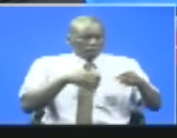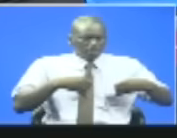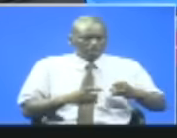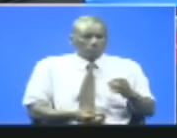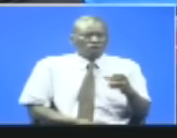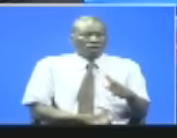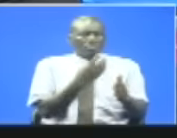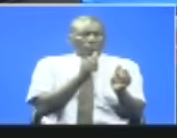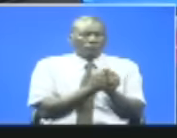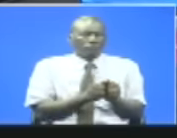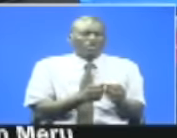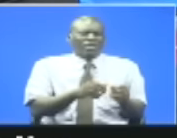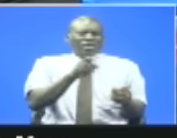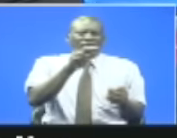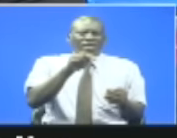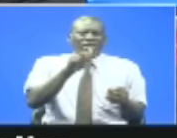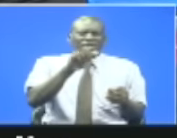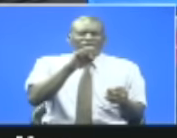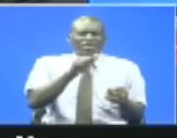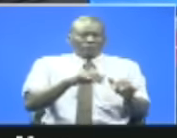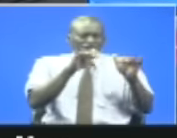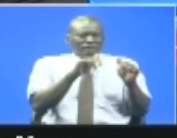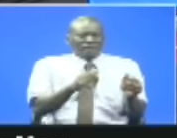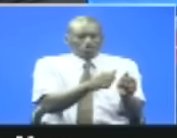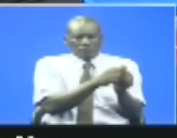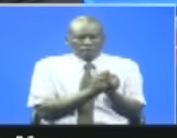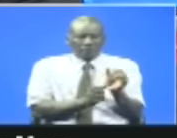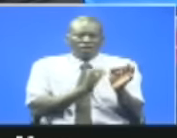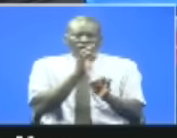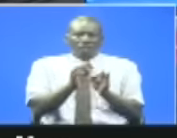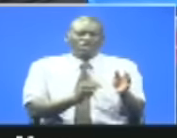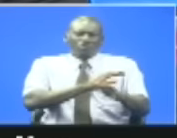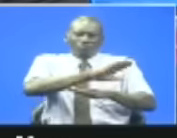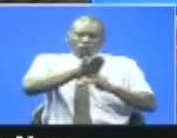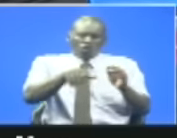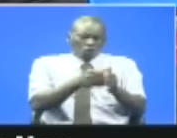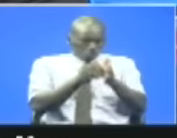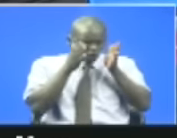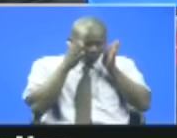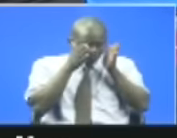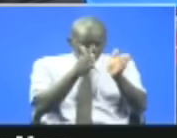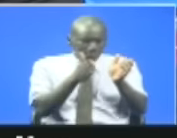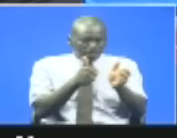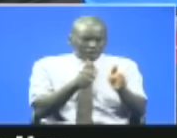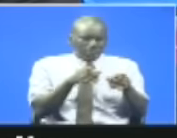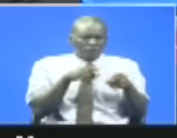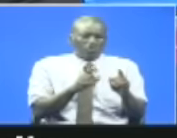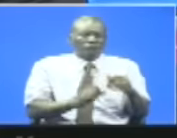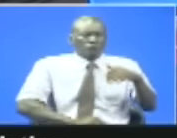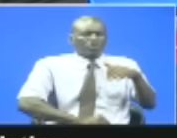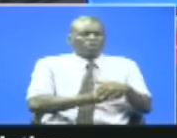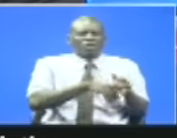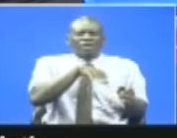that NASA will hold together if they all commit themselves behind Raila